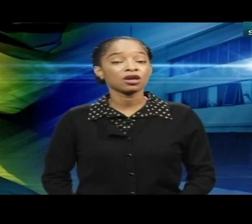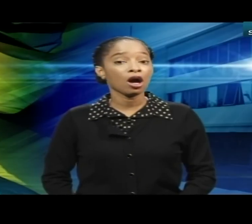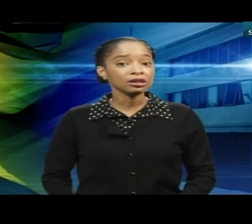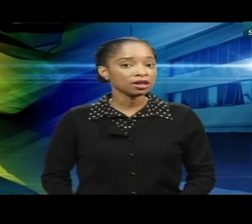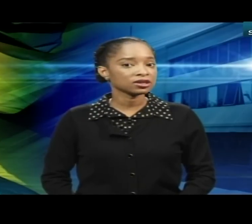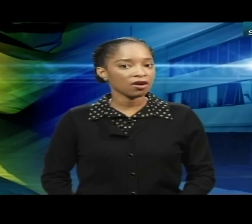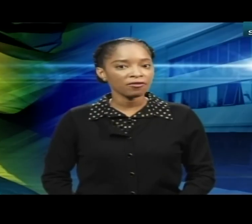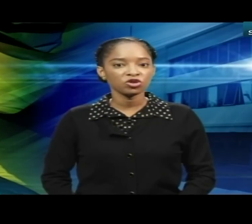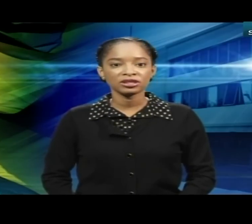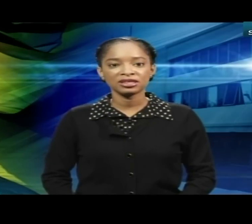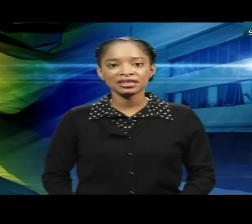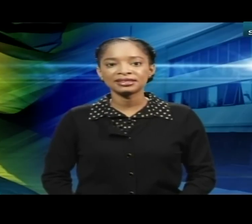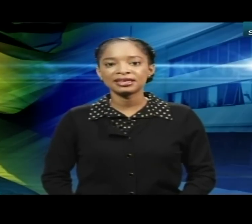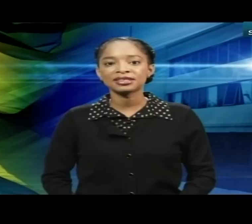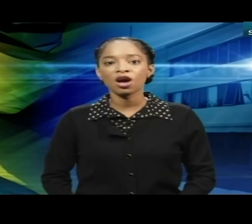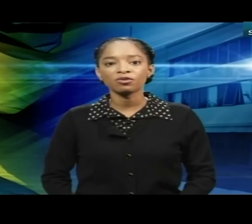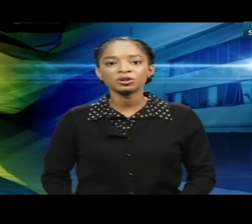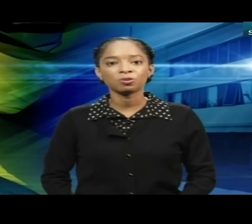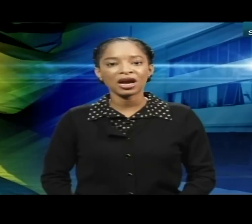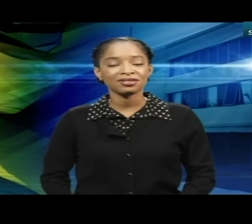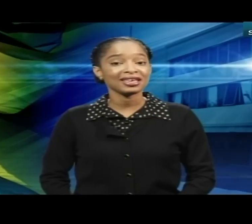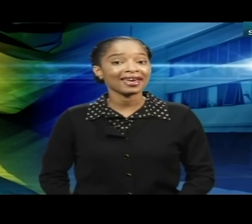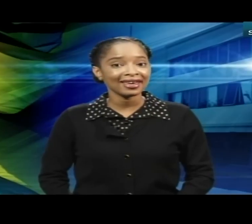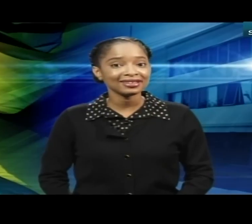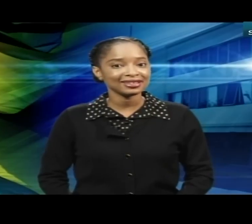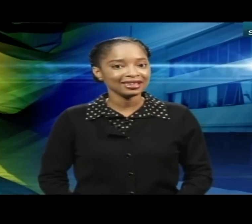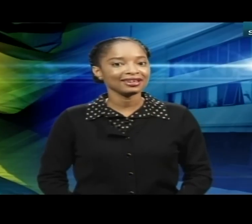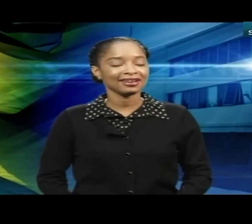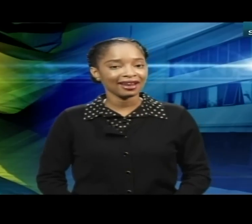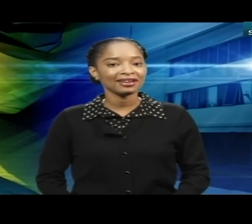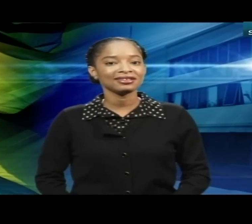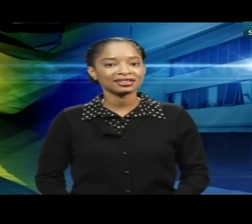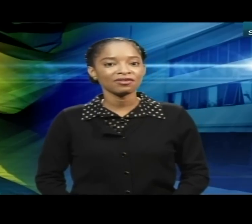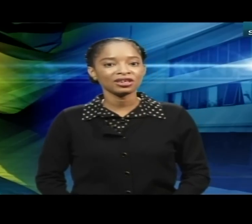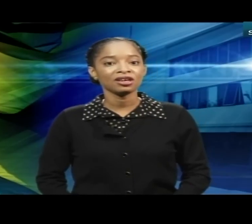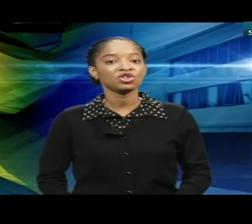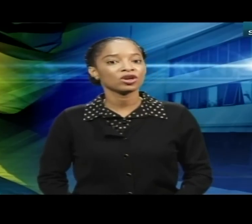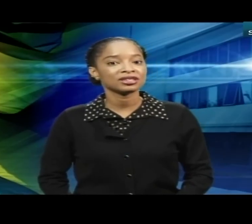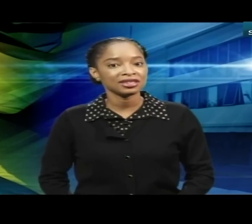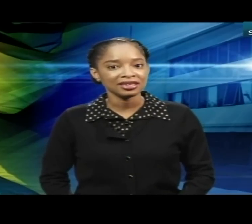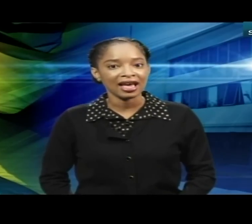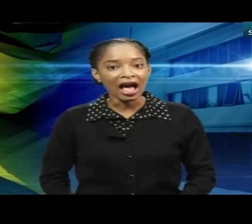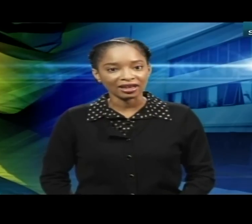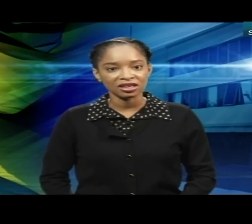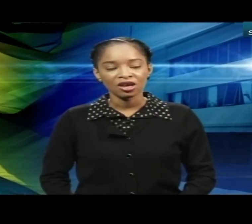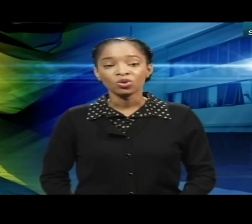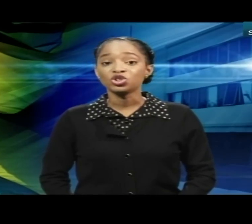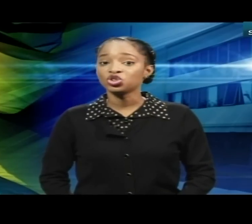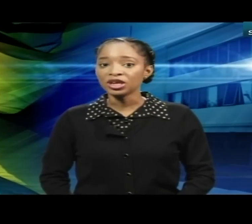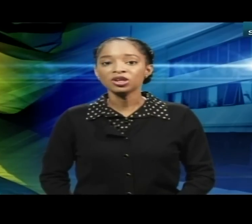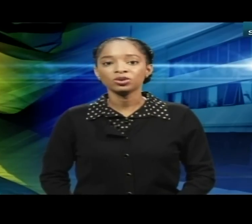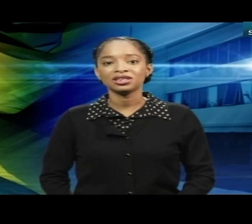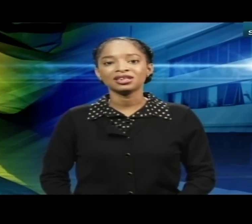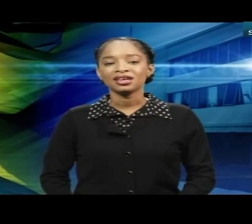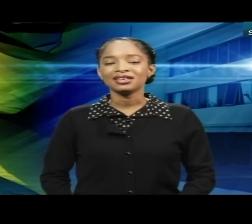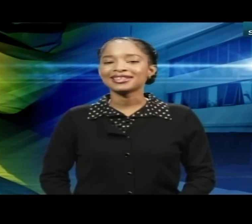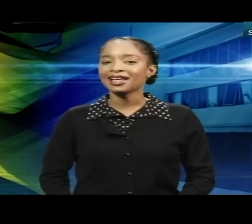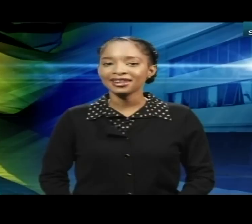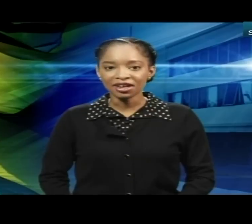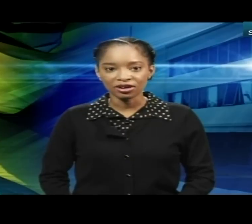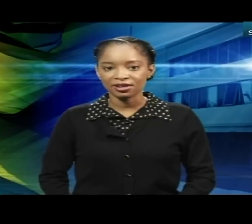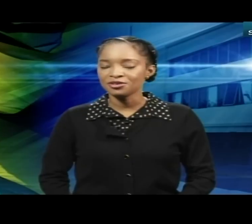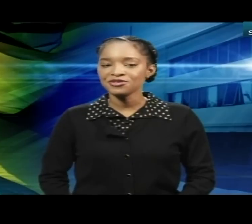of the conduct of trustees is governed by the 1897 Trustee Act, which she noted